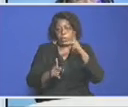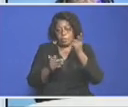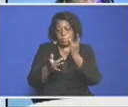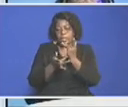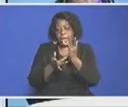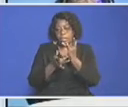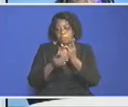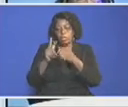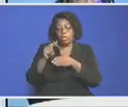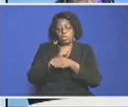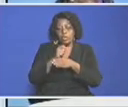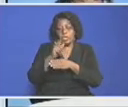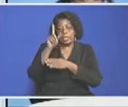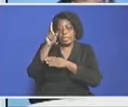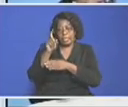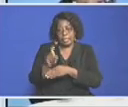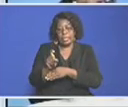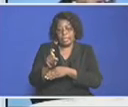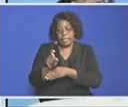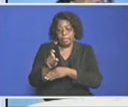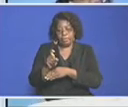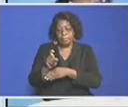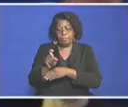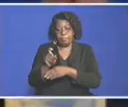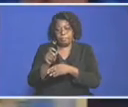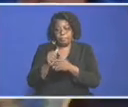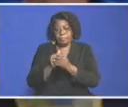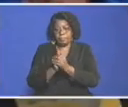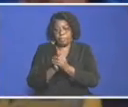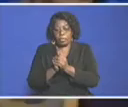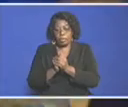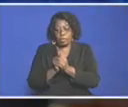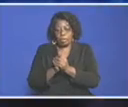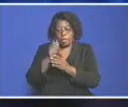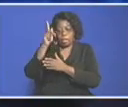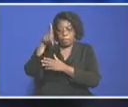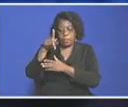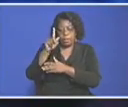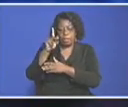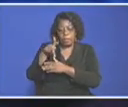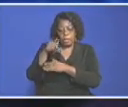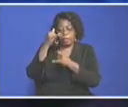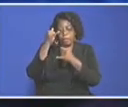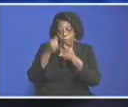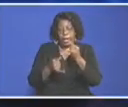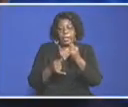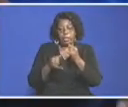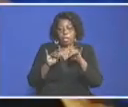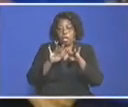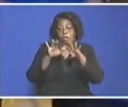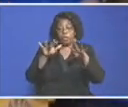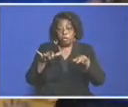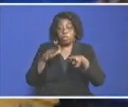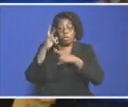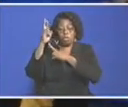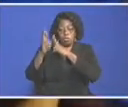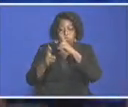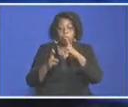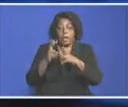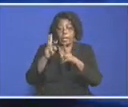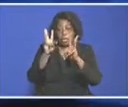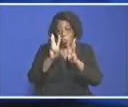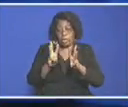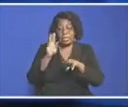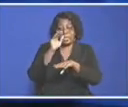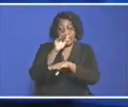training needed to serve in a disaster response corps. The Progressive Little Party will hold its final virtual rally of the election season Wednesday